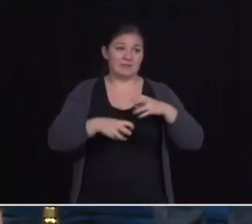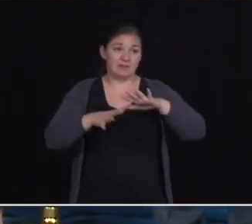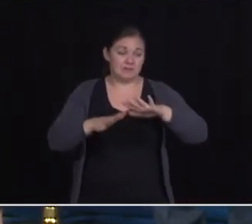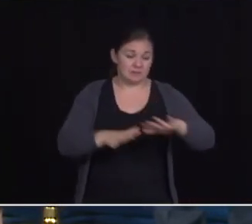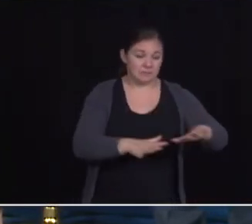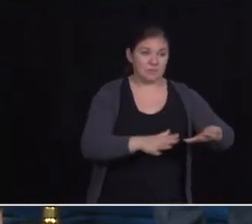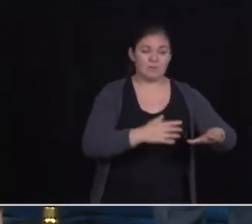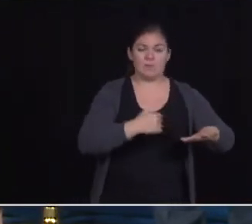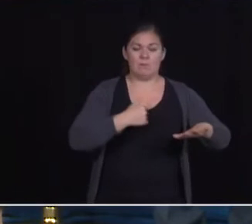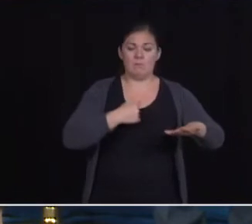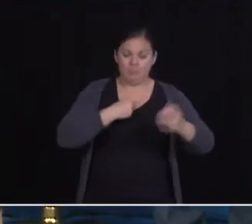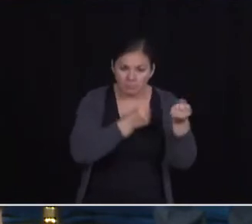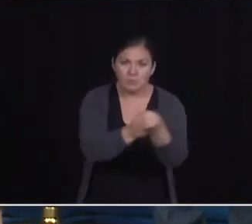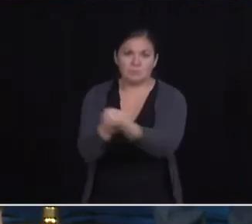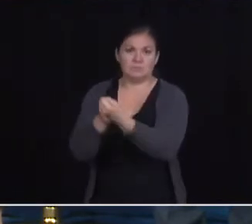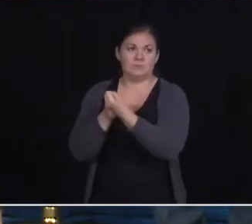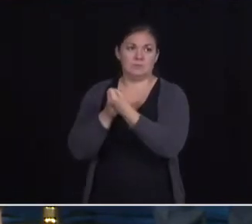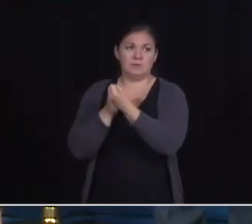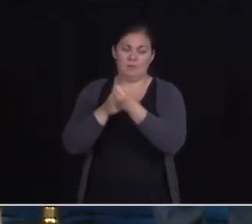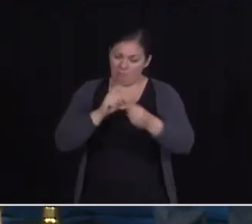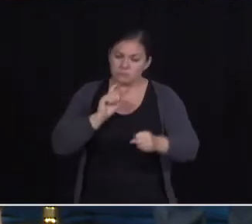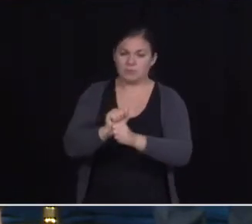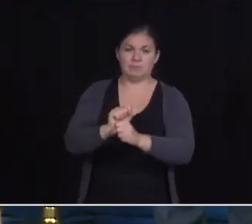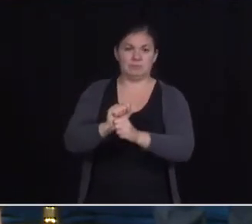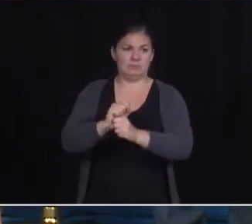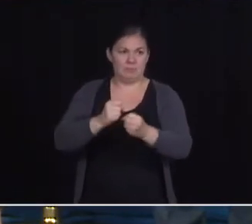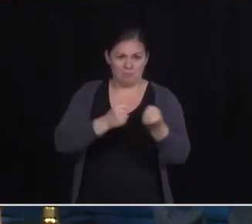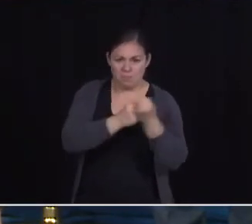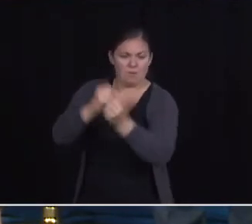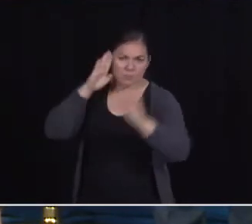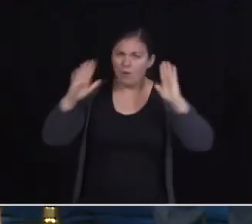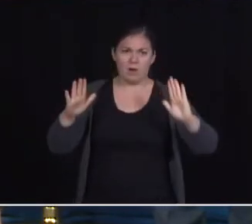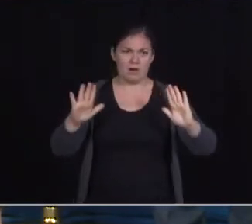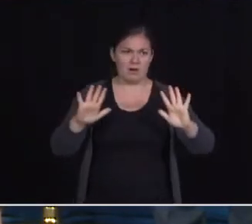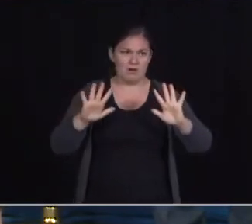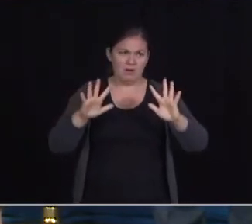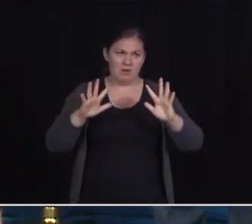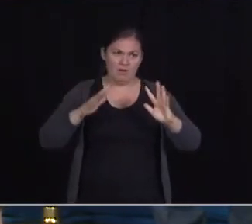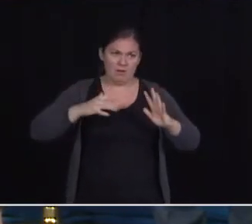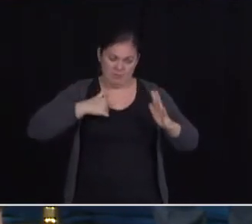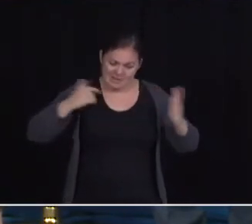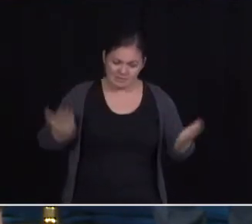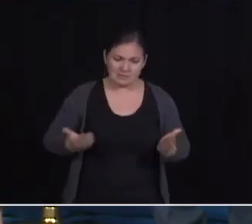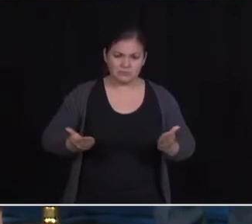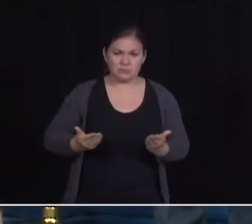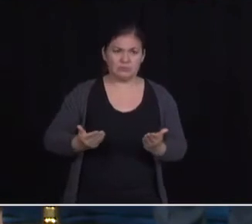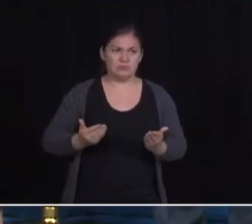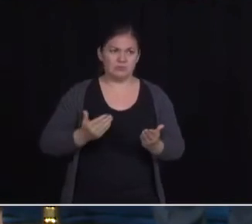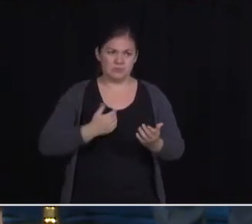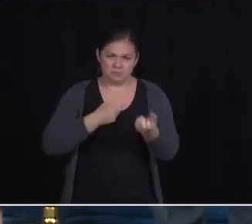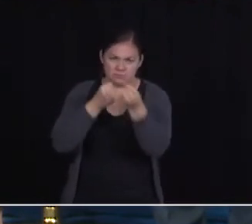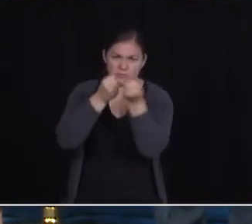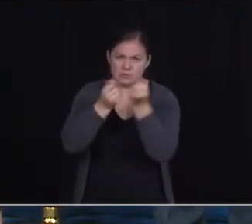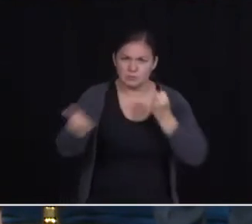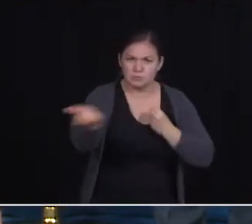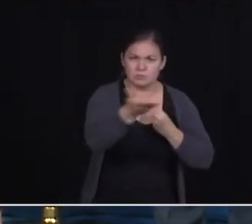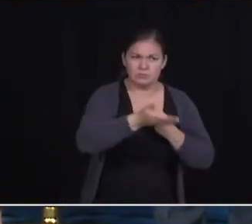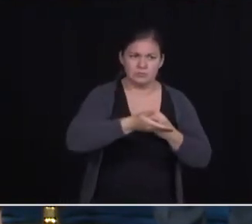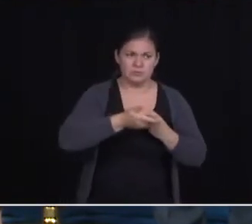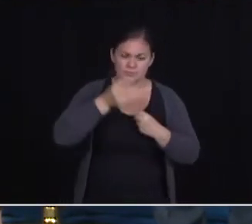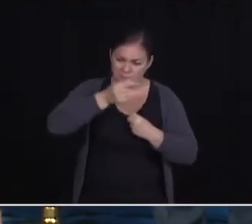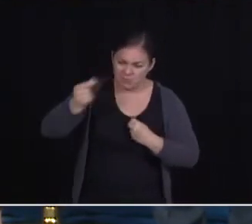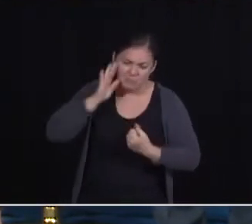it. I promise you, we will get through this together. I will be there beside you every step of the way. Our government will be there. The